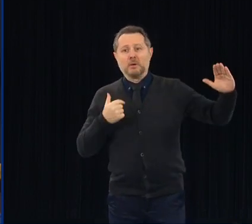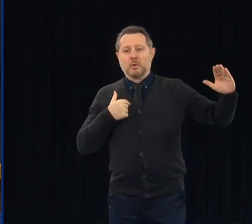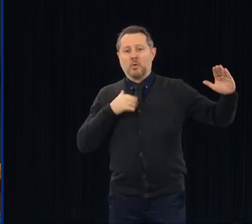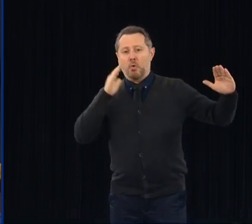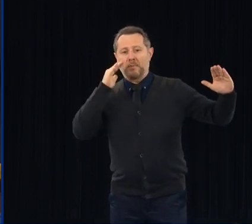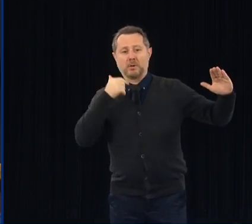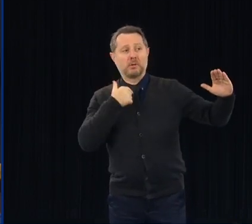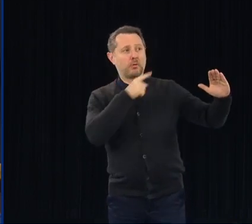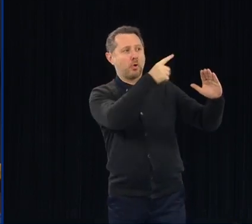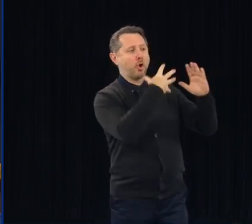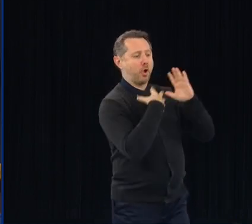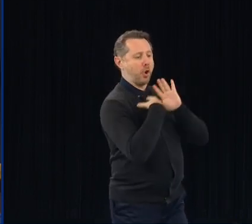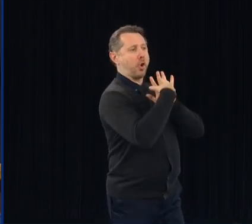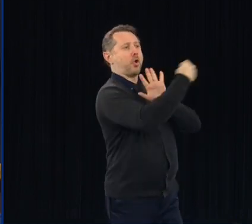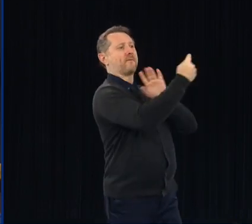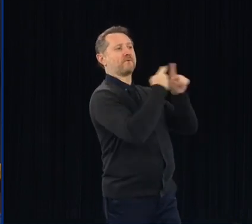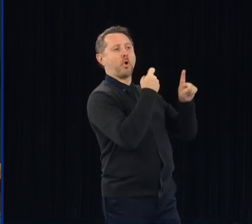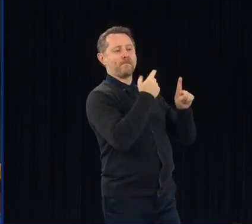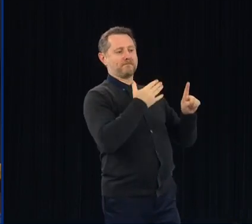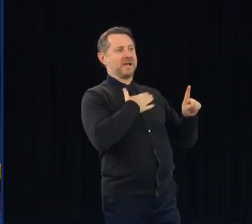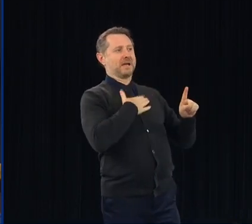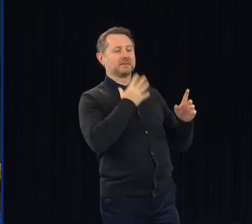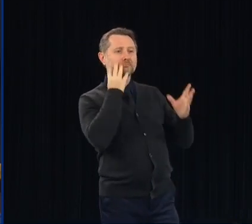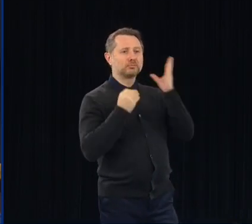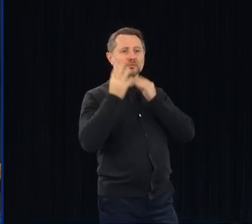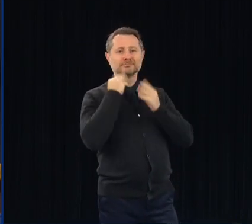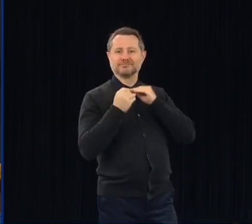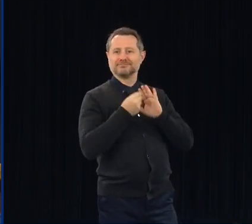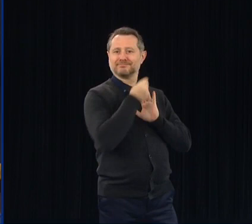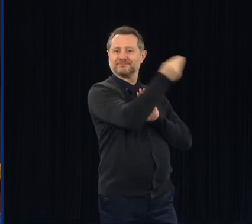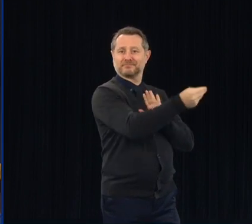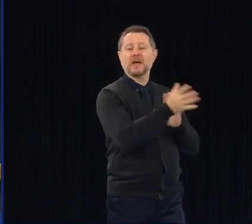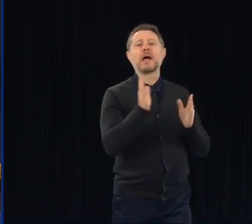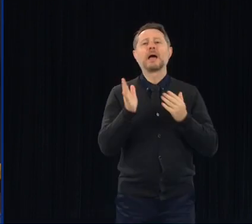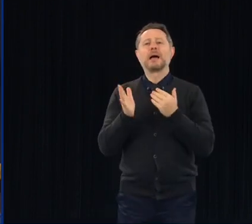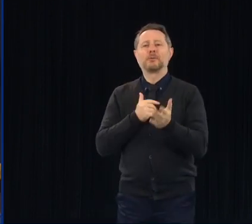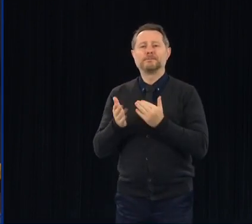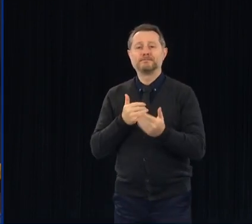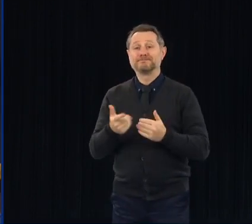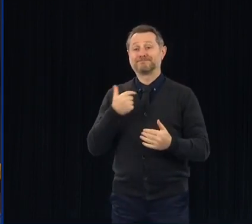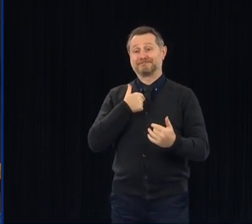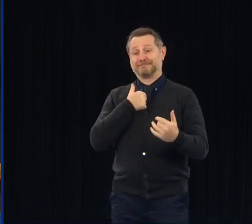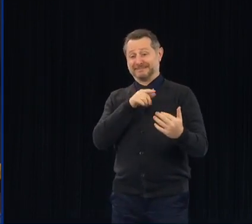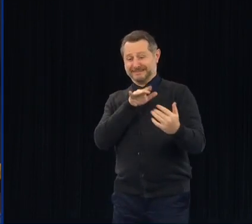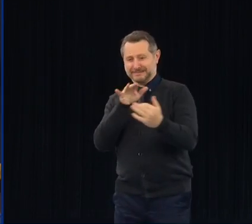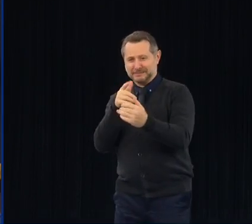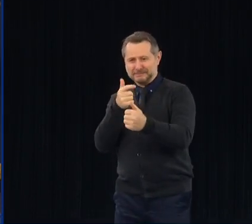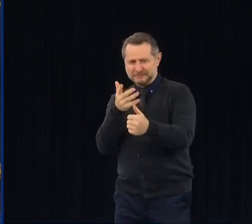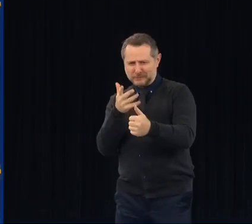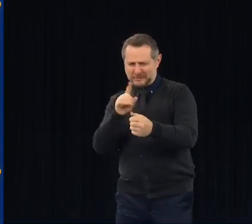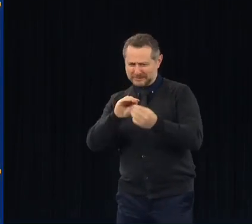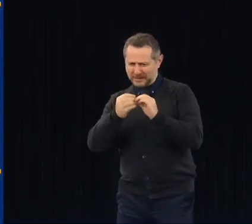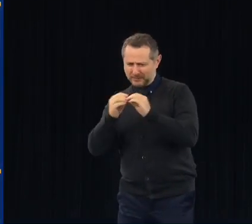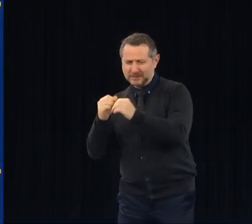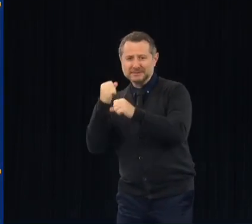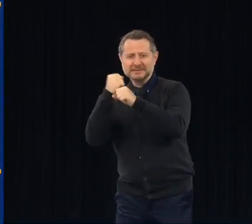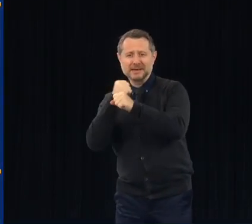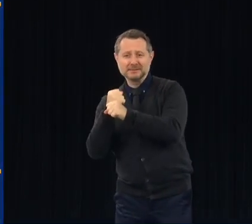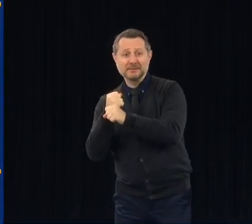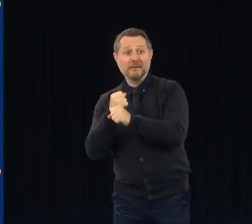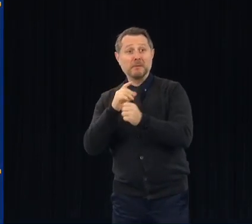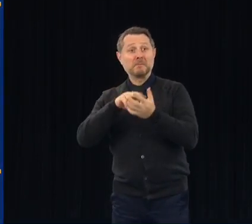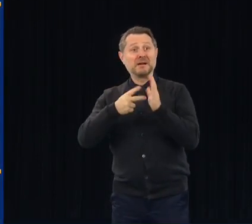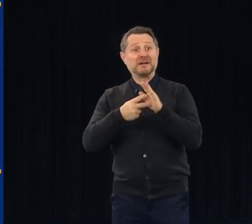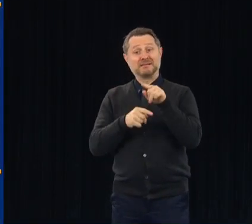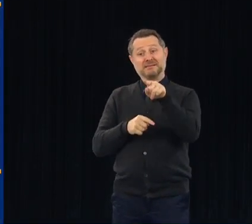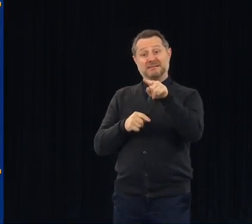from what we're going through. But we're looking at this seriously now, because by the data, we could be either very near the apex,